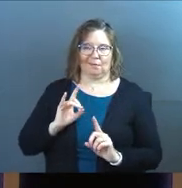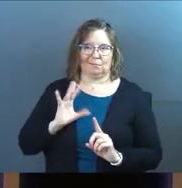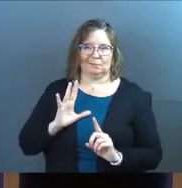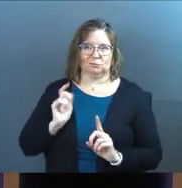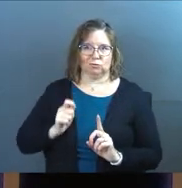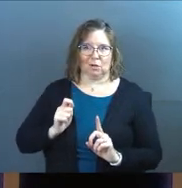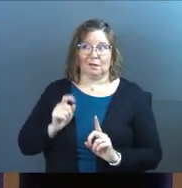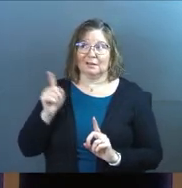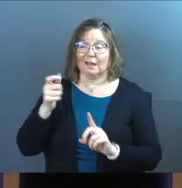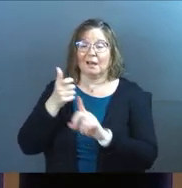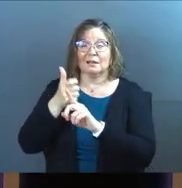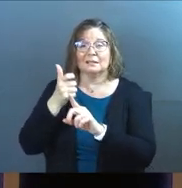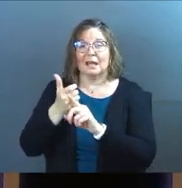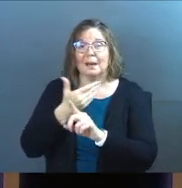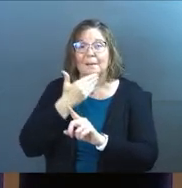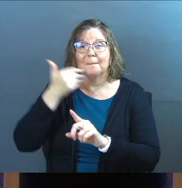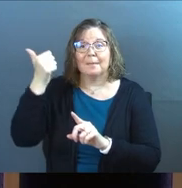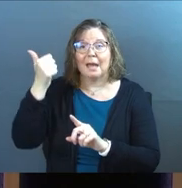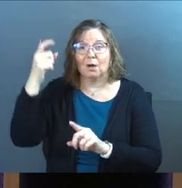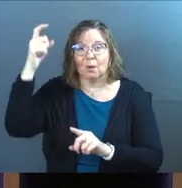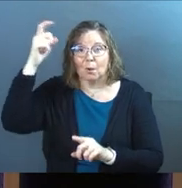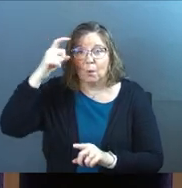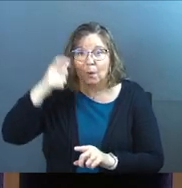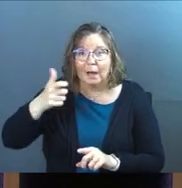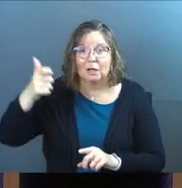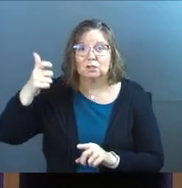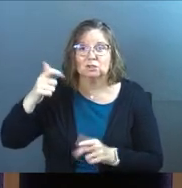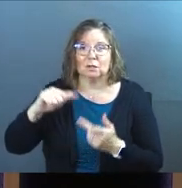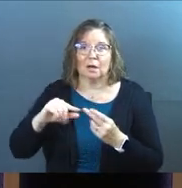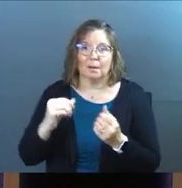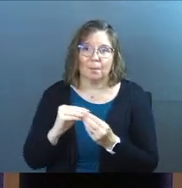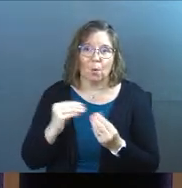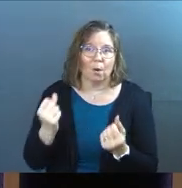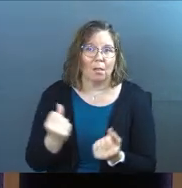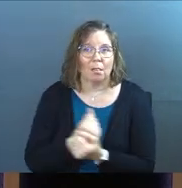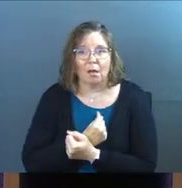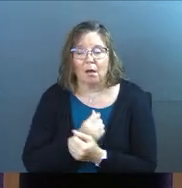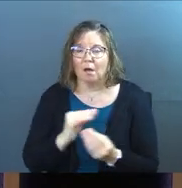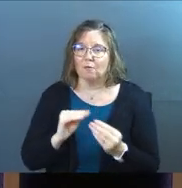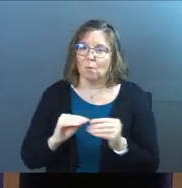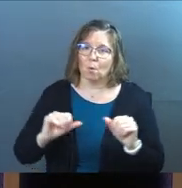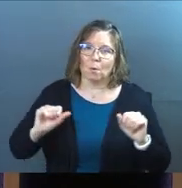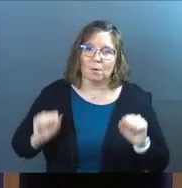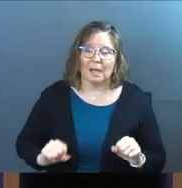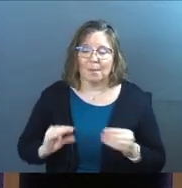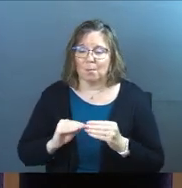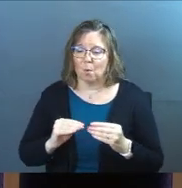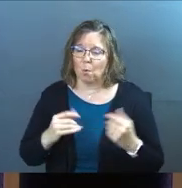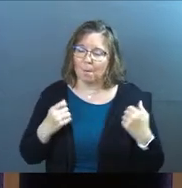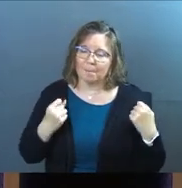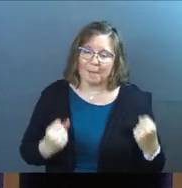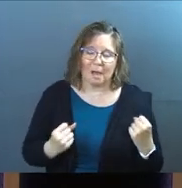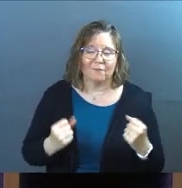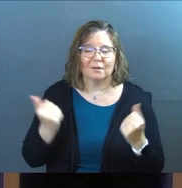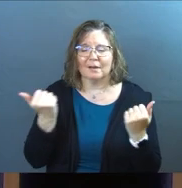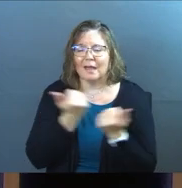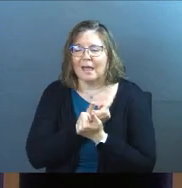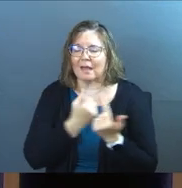God is infinitely better, wiser, more loving, more capable, more powerful, more